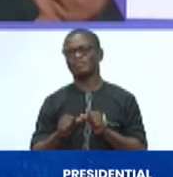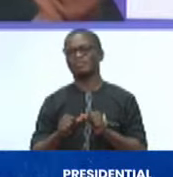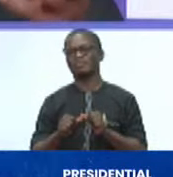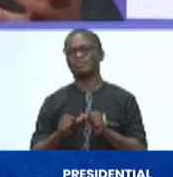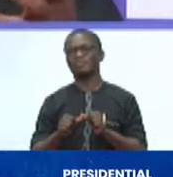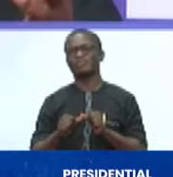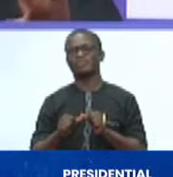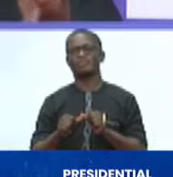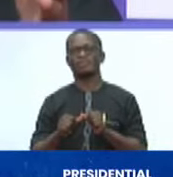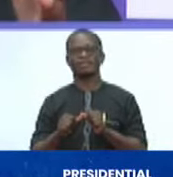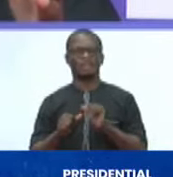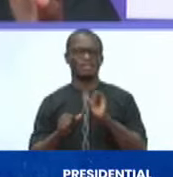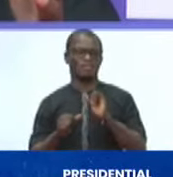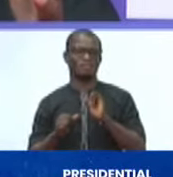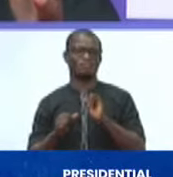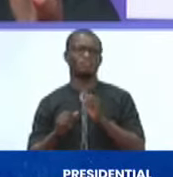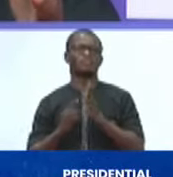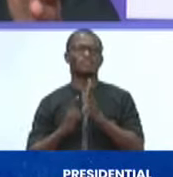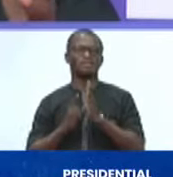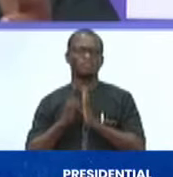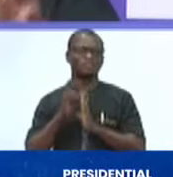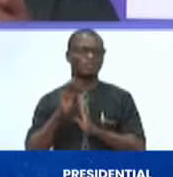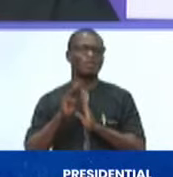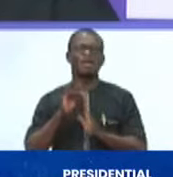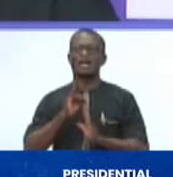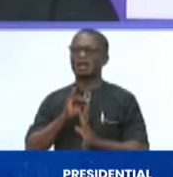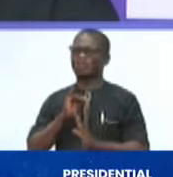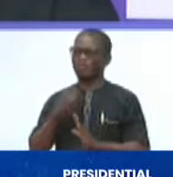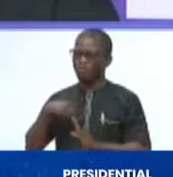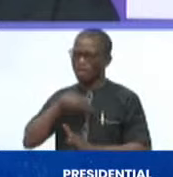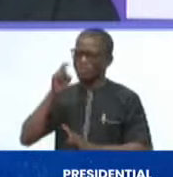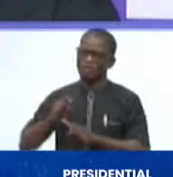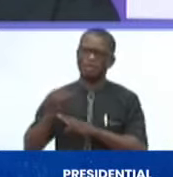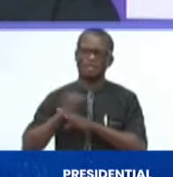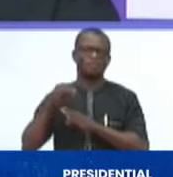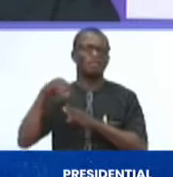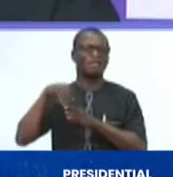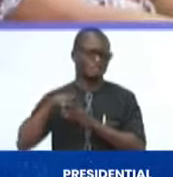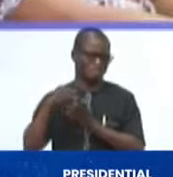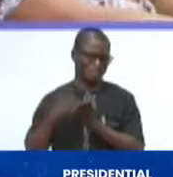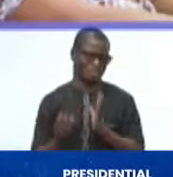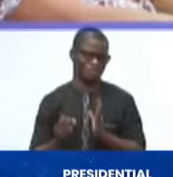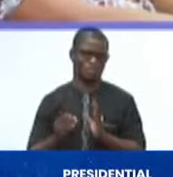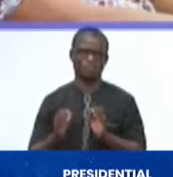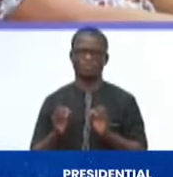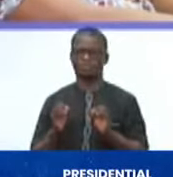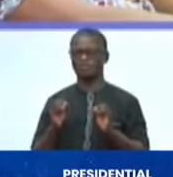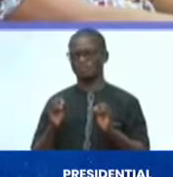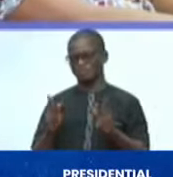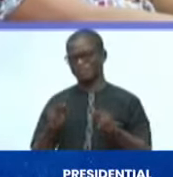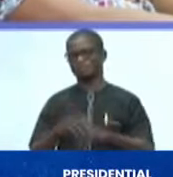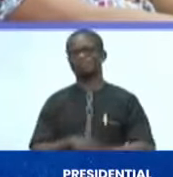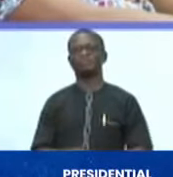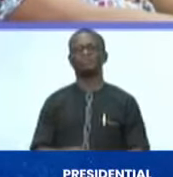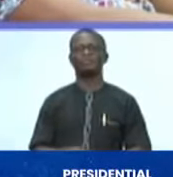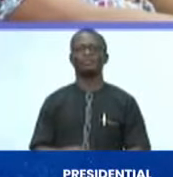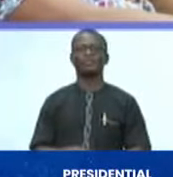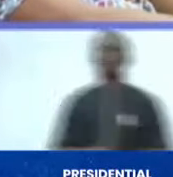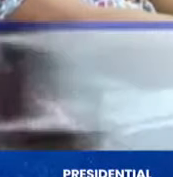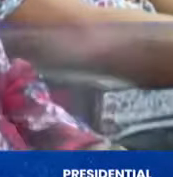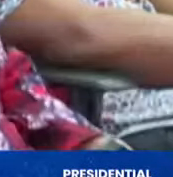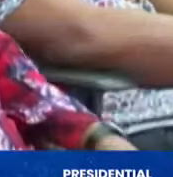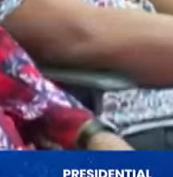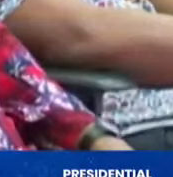HDI is developed, is hanging on, and we must invest in it. All right. Mr. Bera